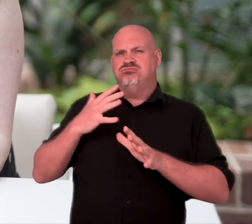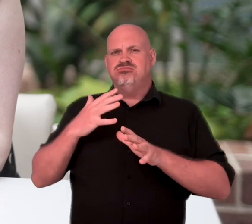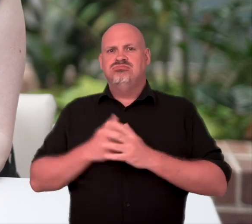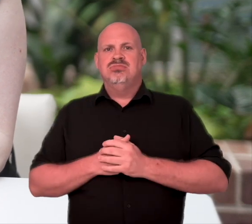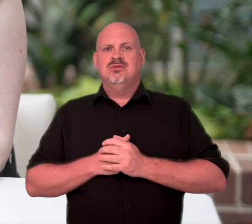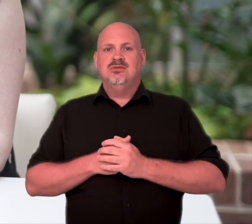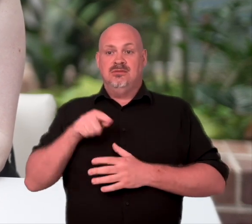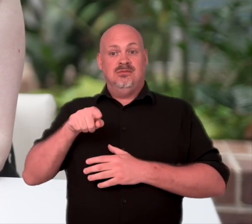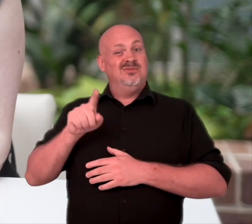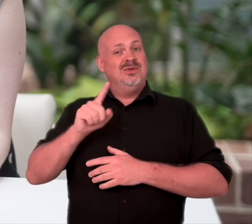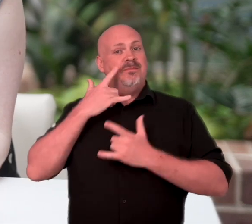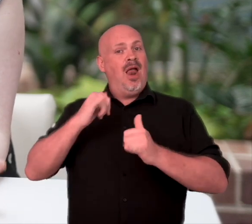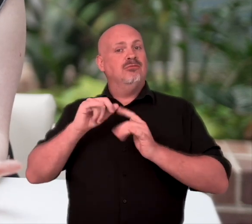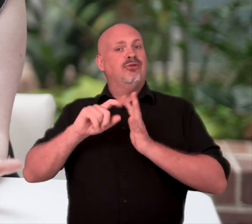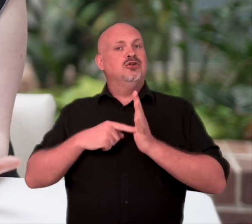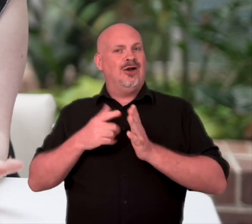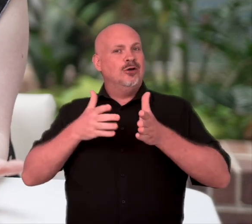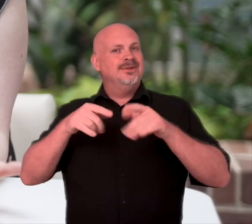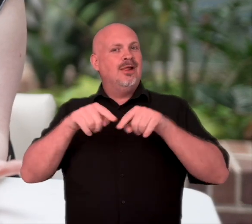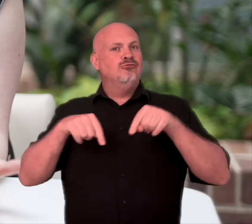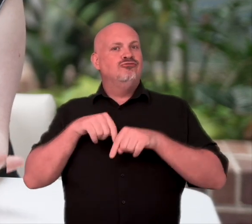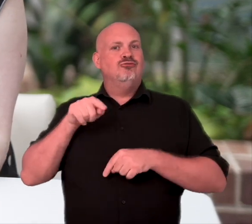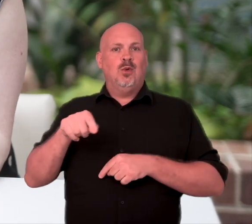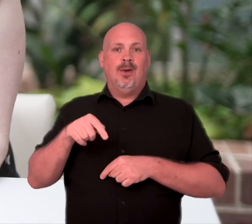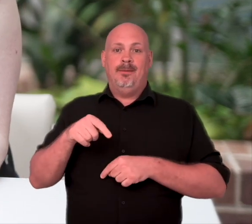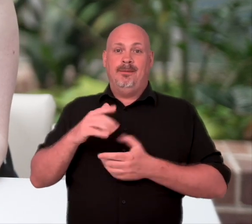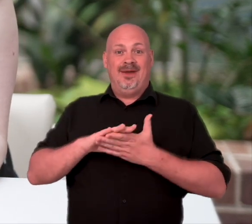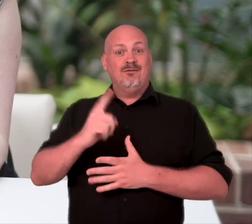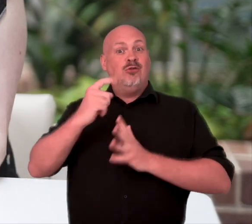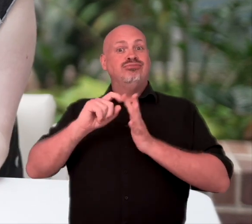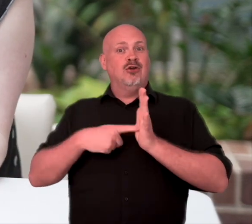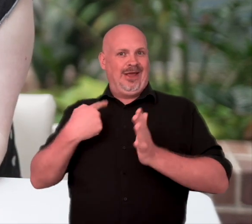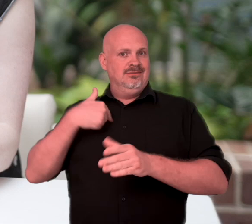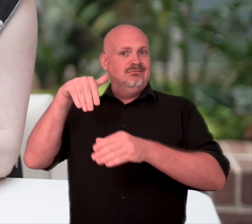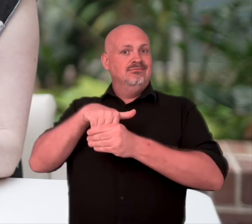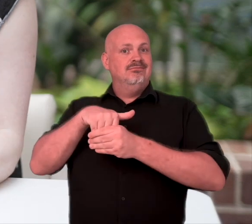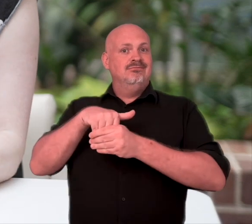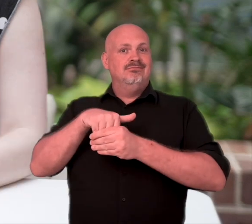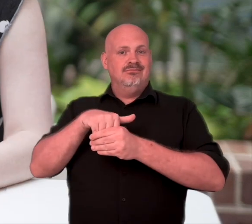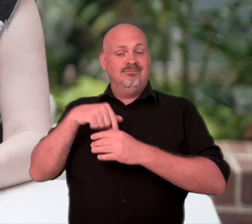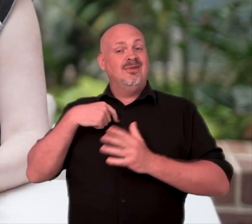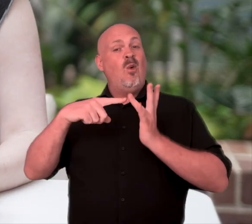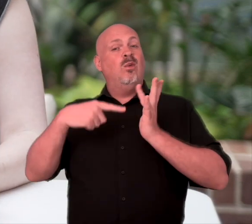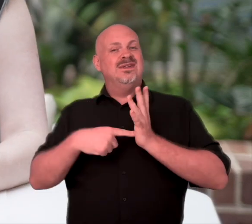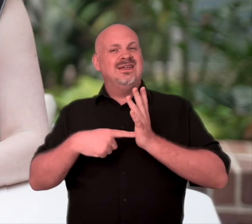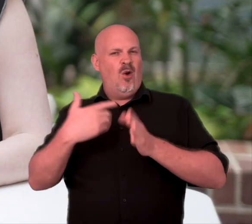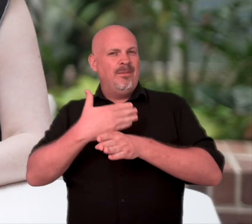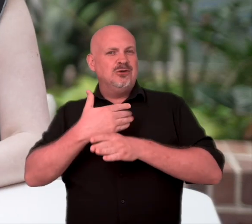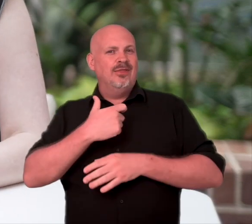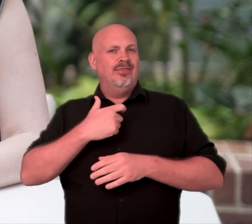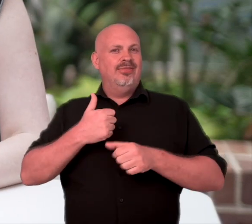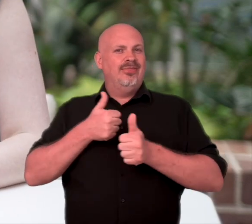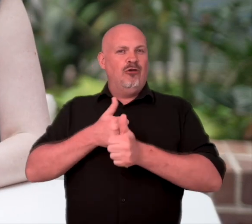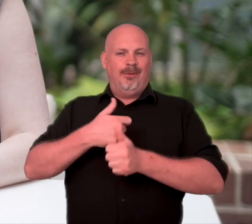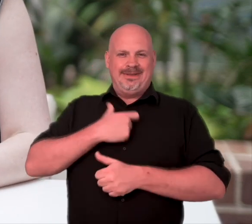now, and that was the pilot project for hospital rooms. So I was involved in the first ever project. I was the OT there on the ward,